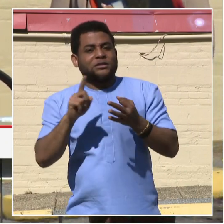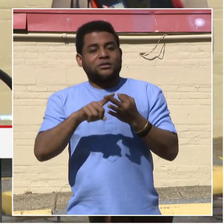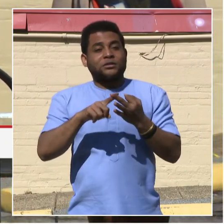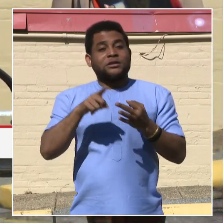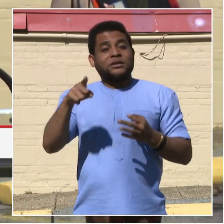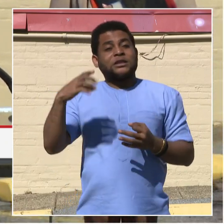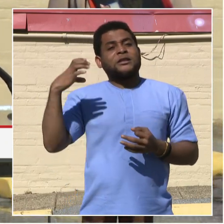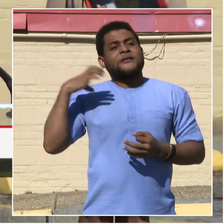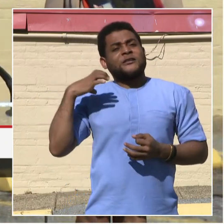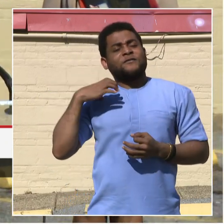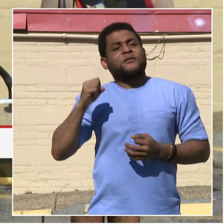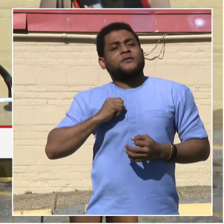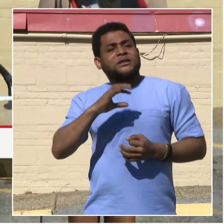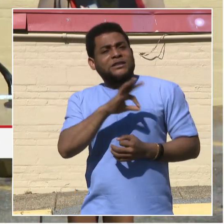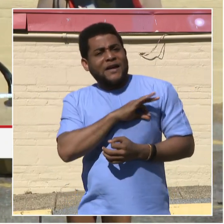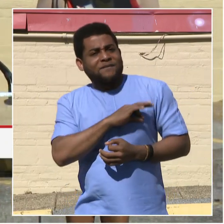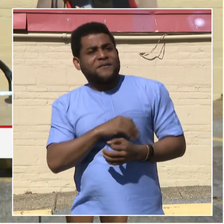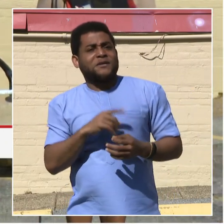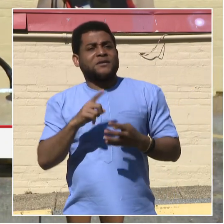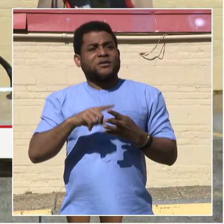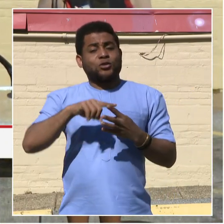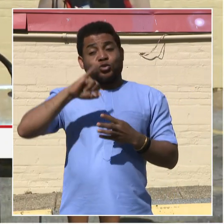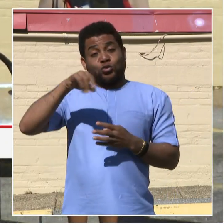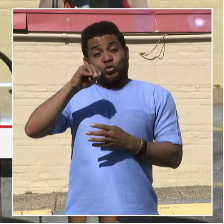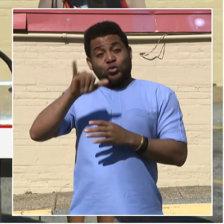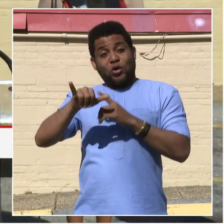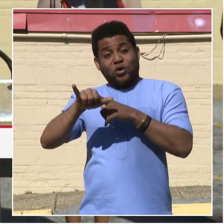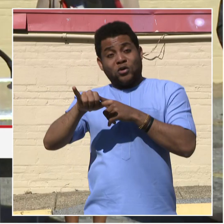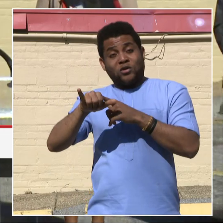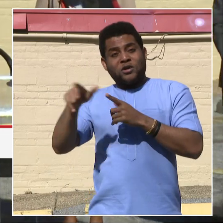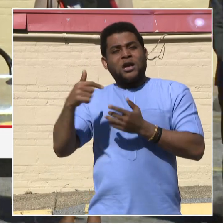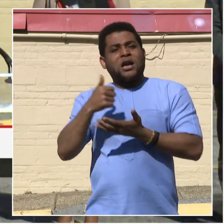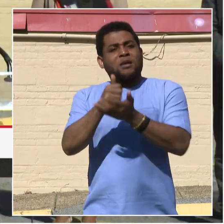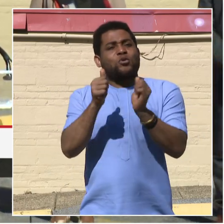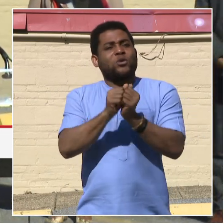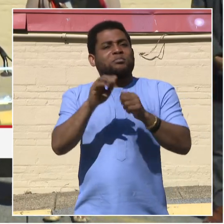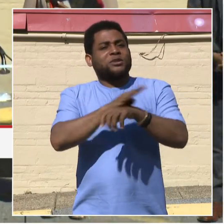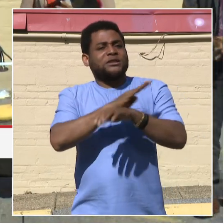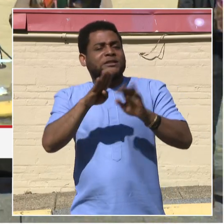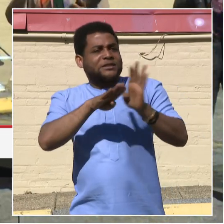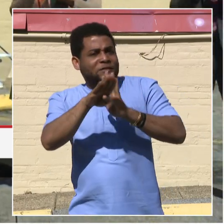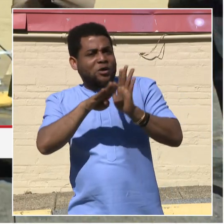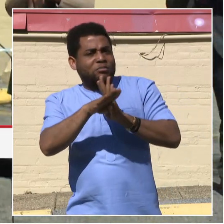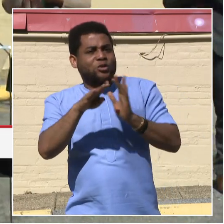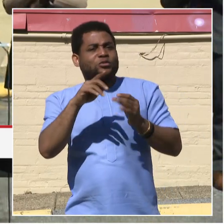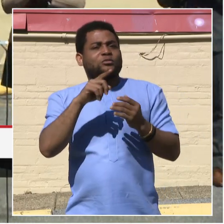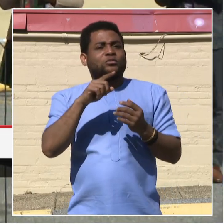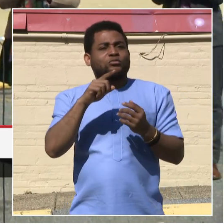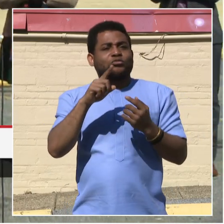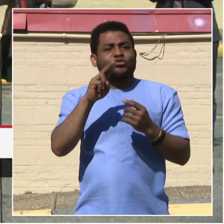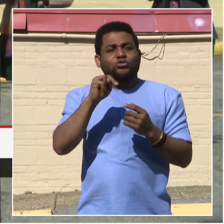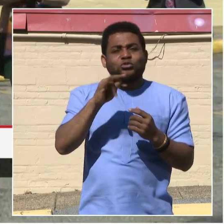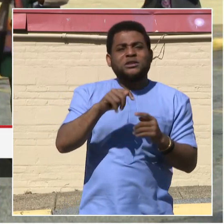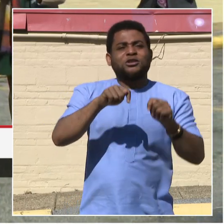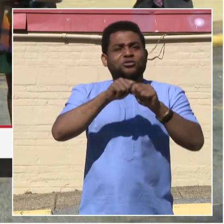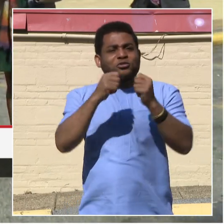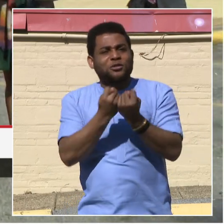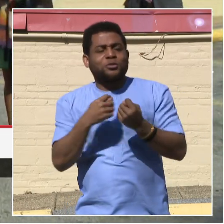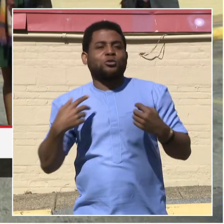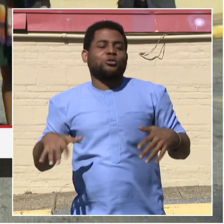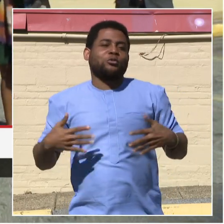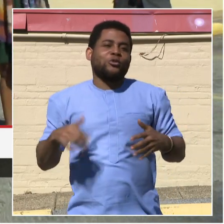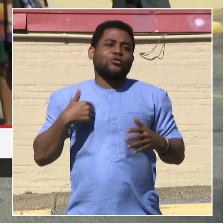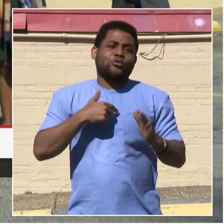Joy James and Emma Kesrick, who help us in the Business Development Unit. Let's give them all a round of applause. And did you notice the common